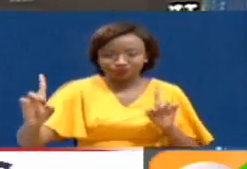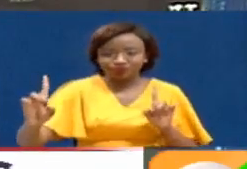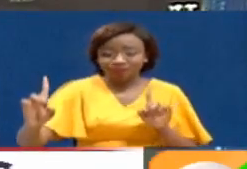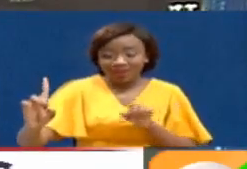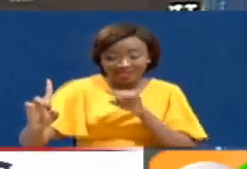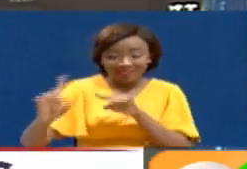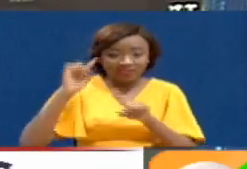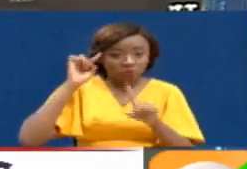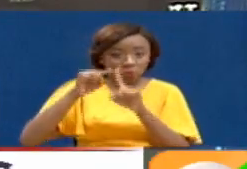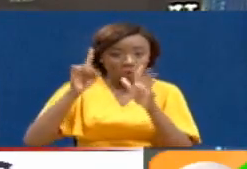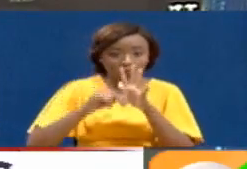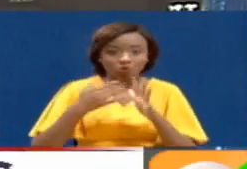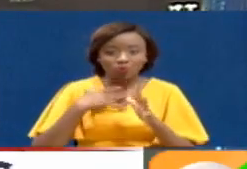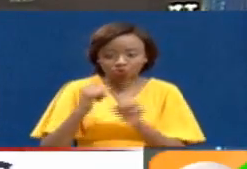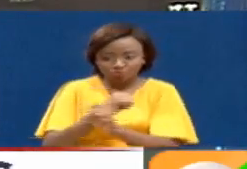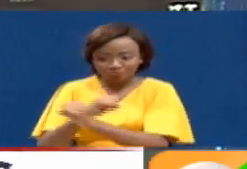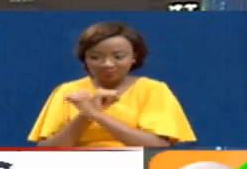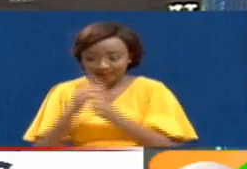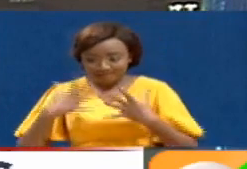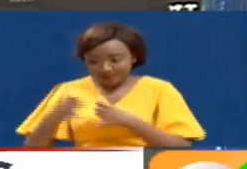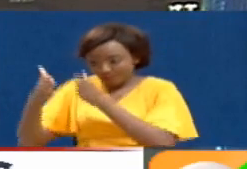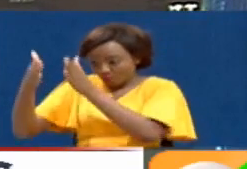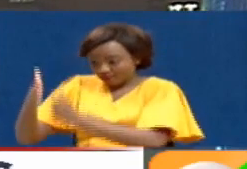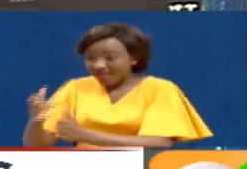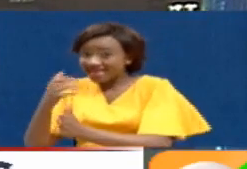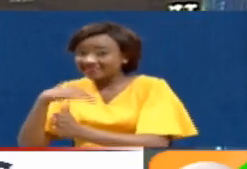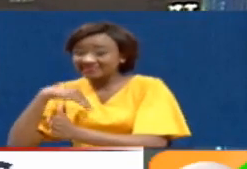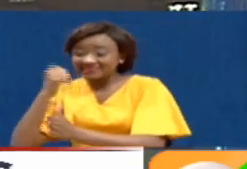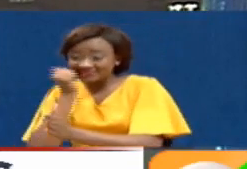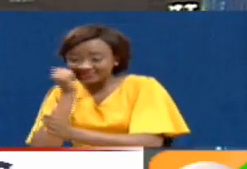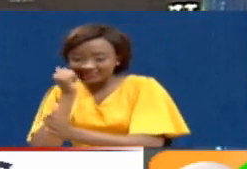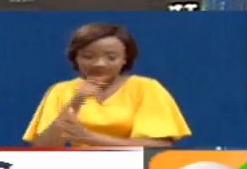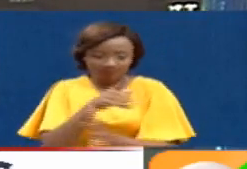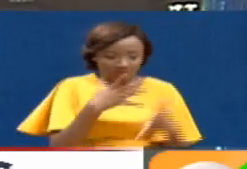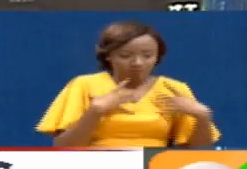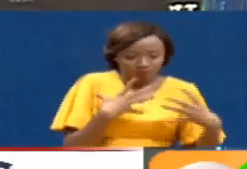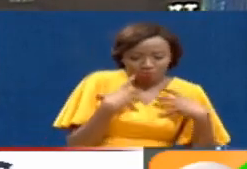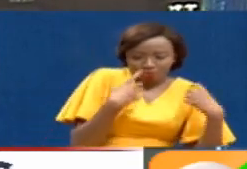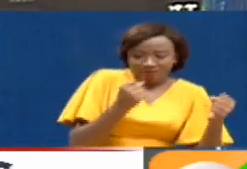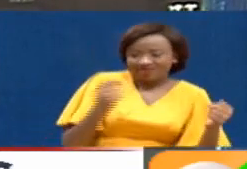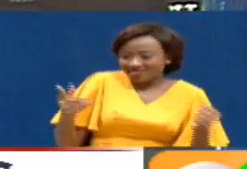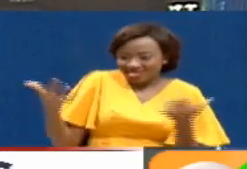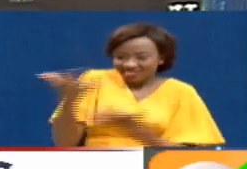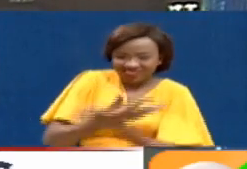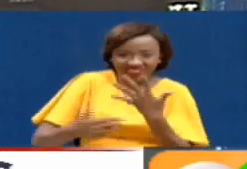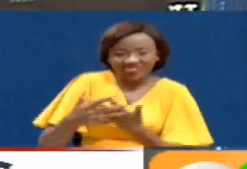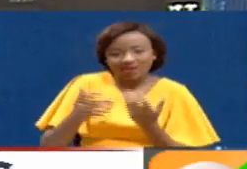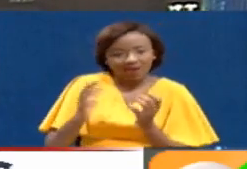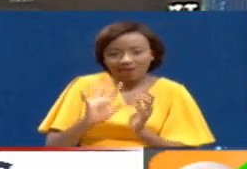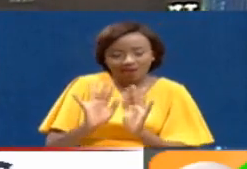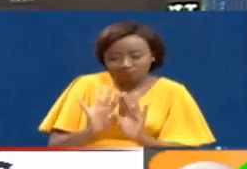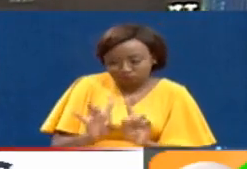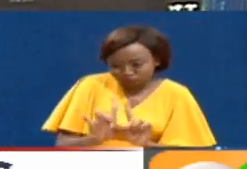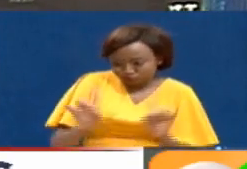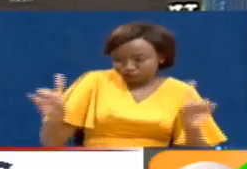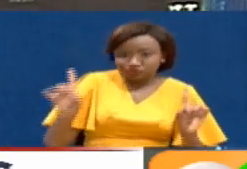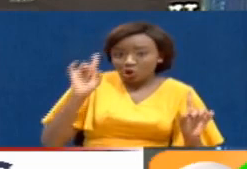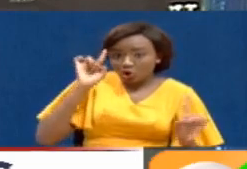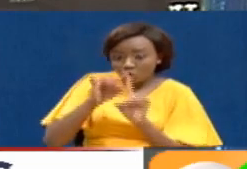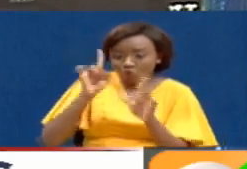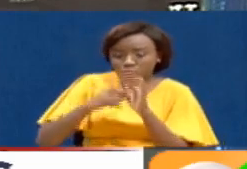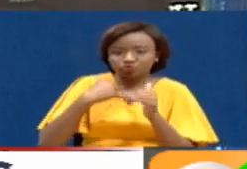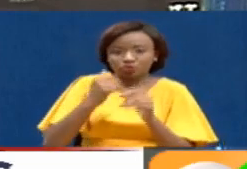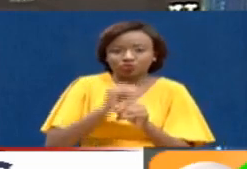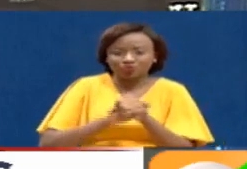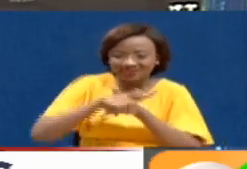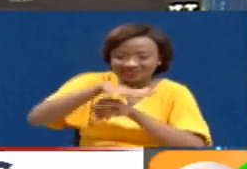prevent sick people from coming into close contact with healthy people in order to reduce opportunities for disease transmission. It can include